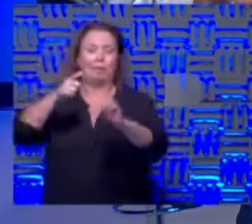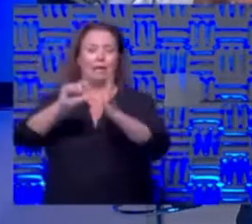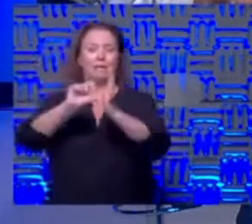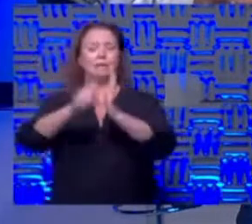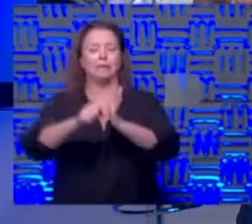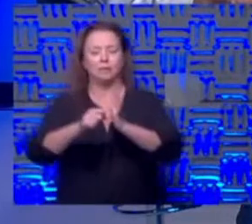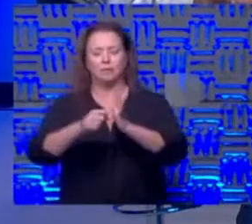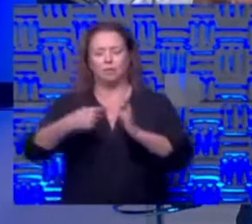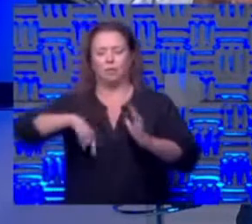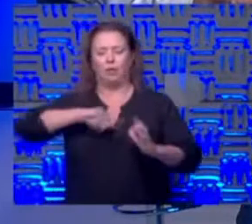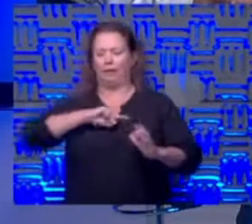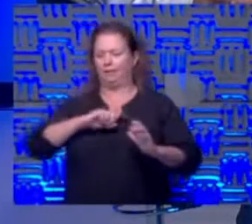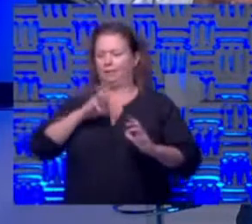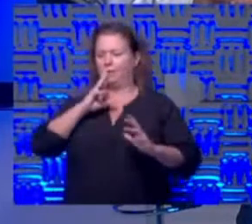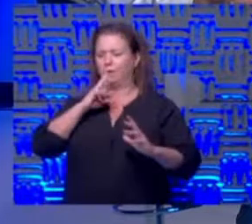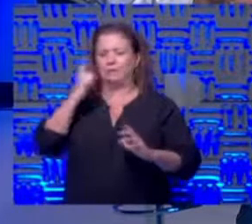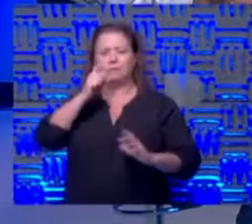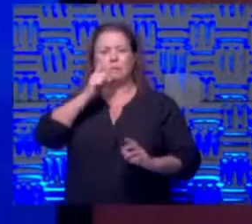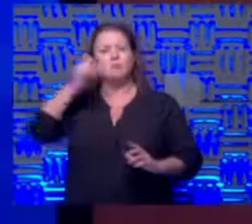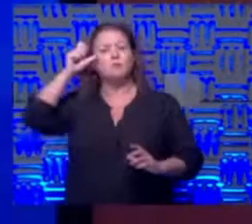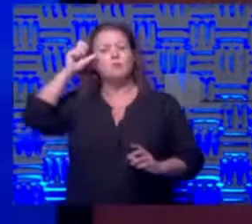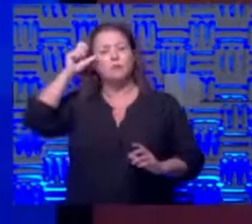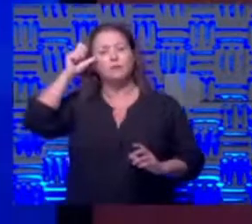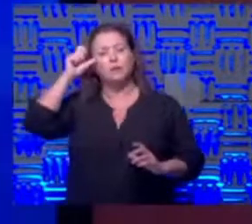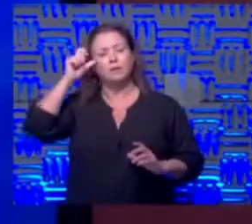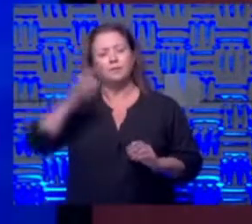had that conversation with someone yesterday.